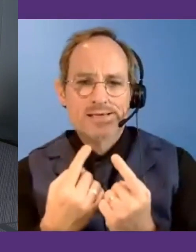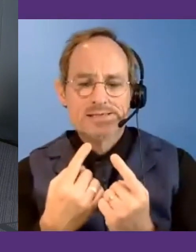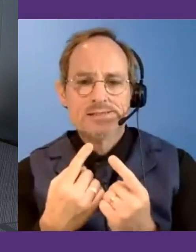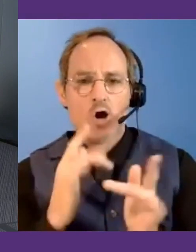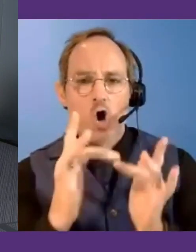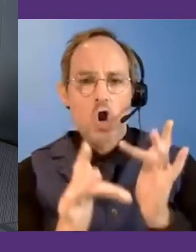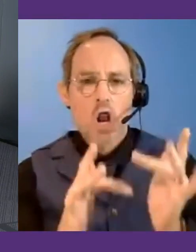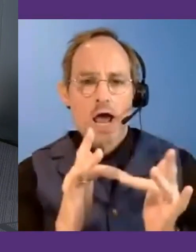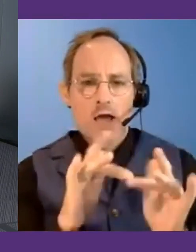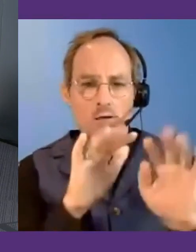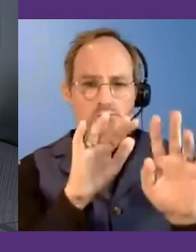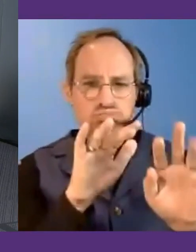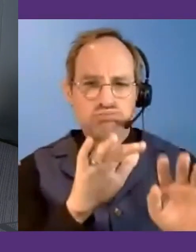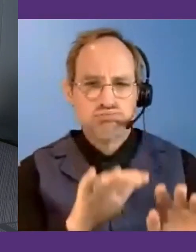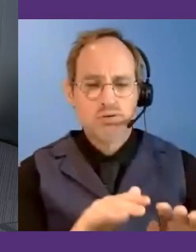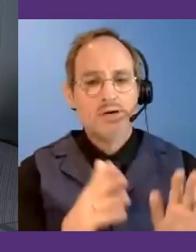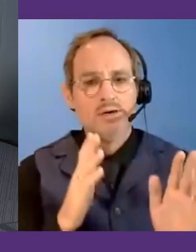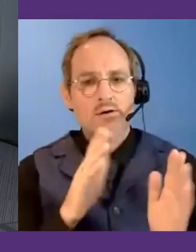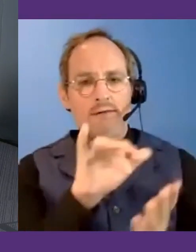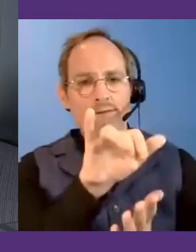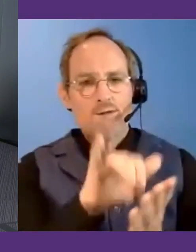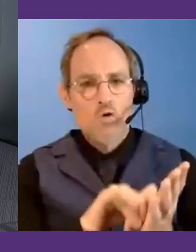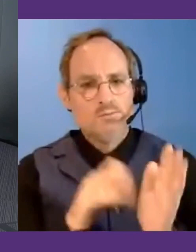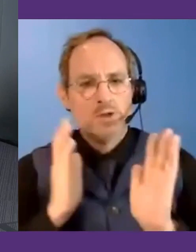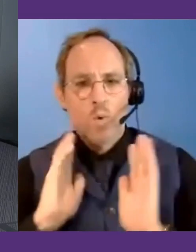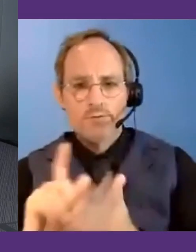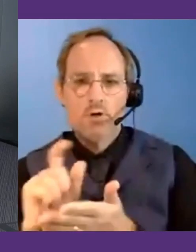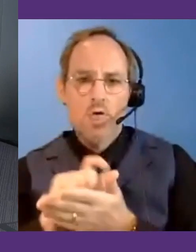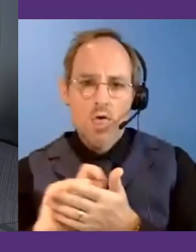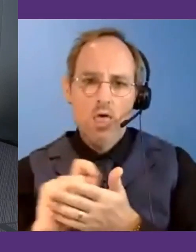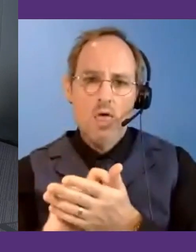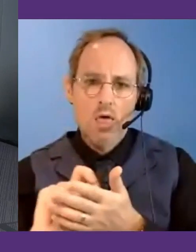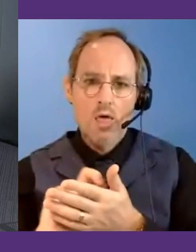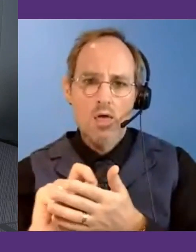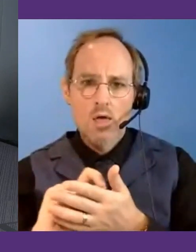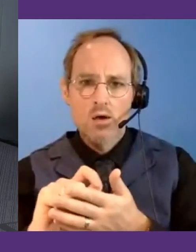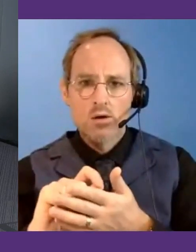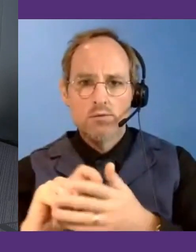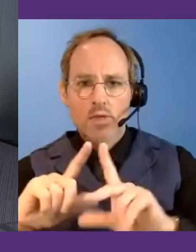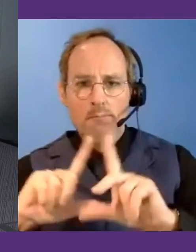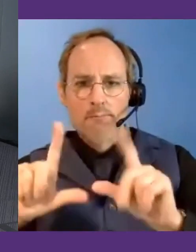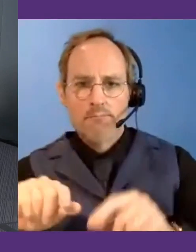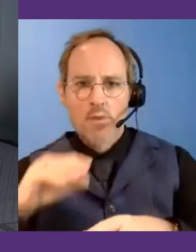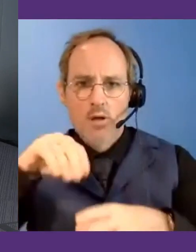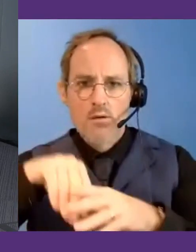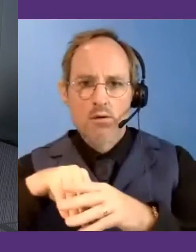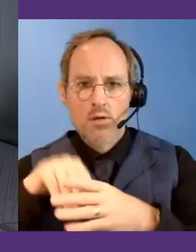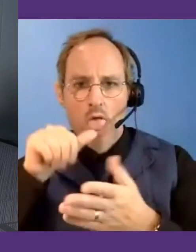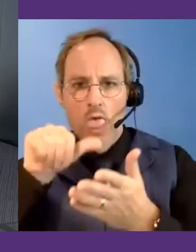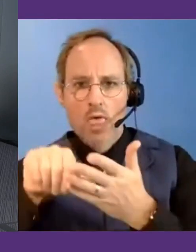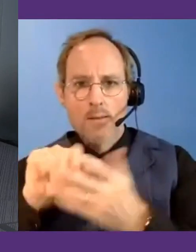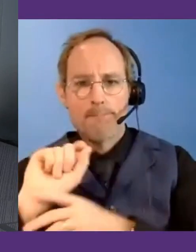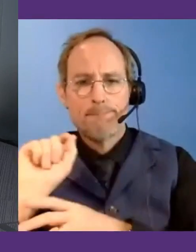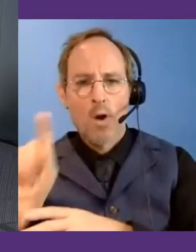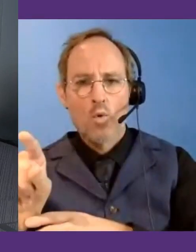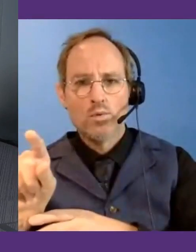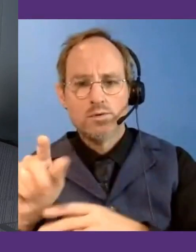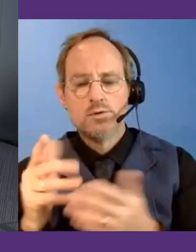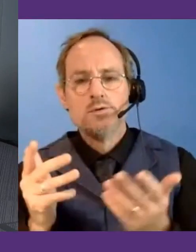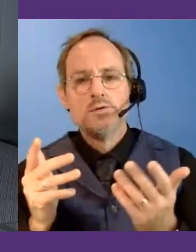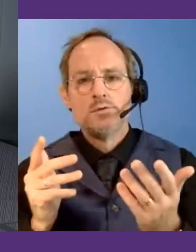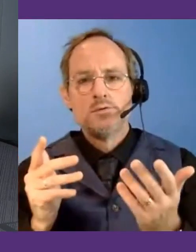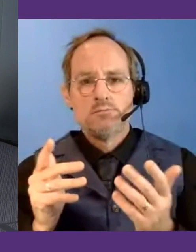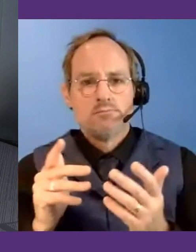having to write things out and post them off in the with the